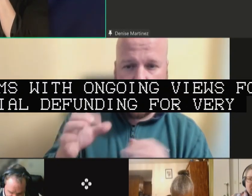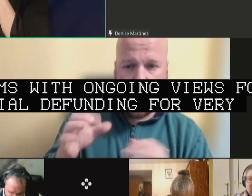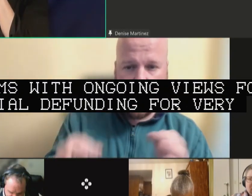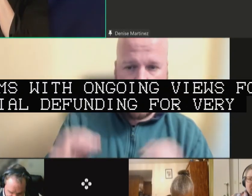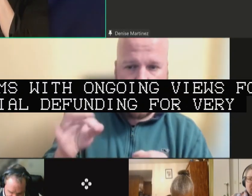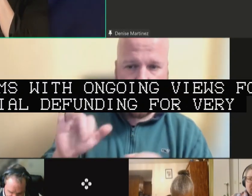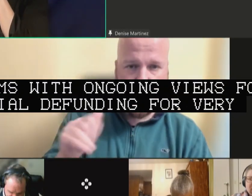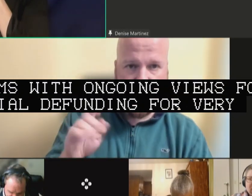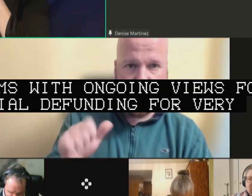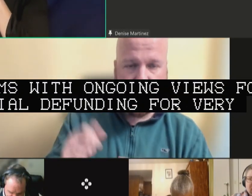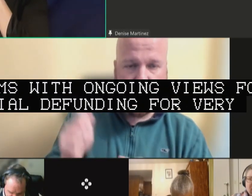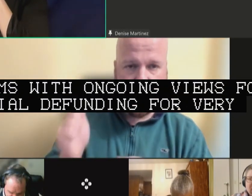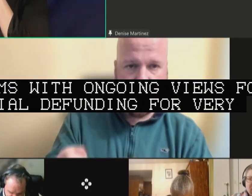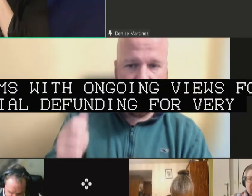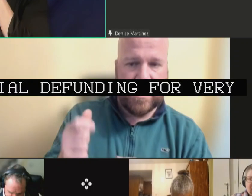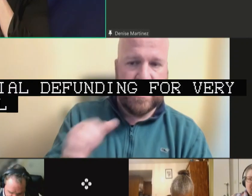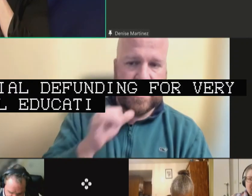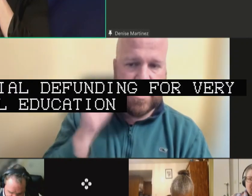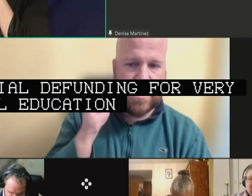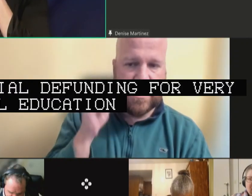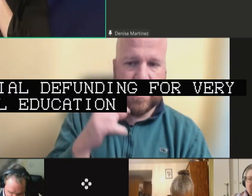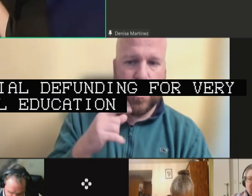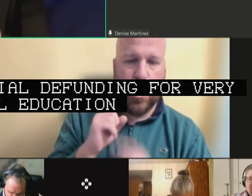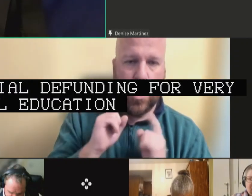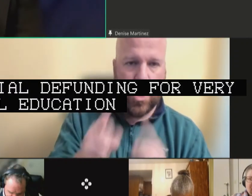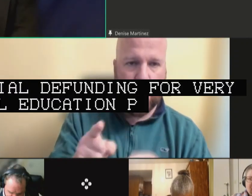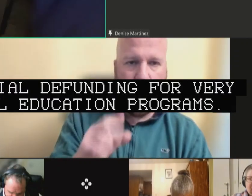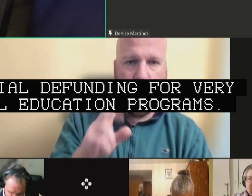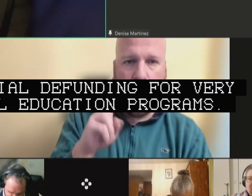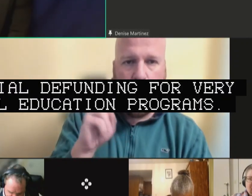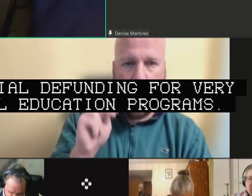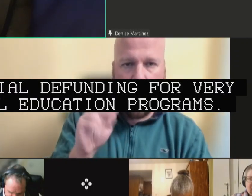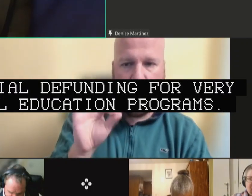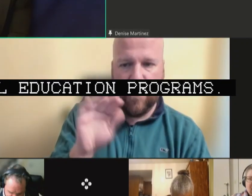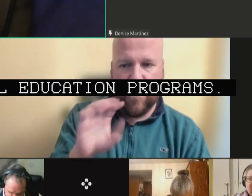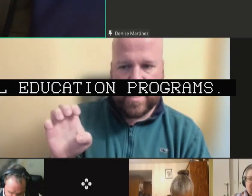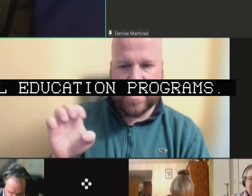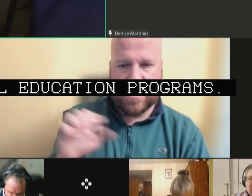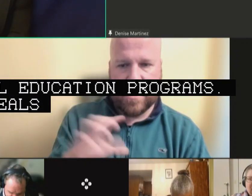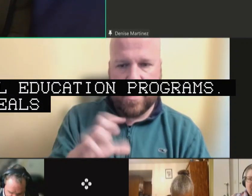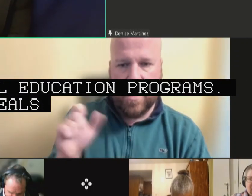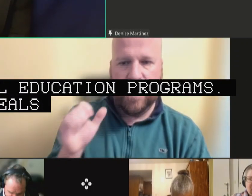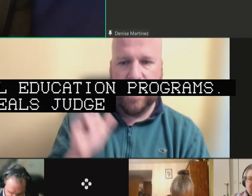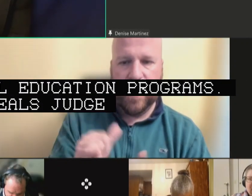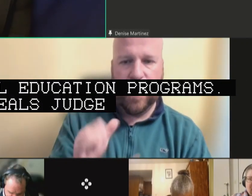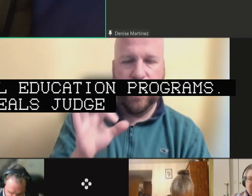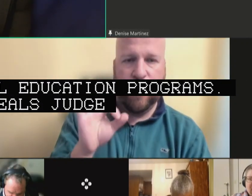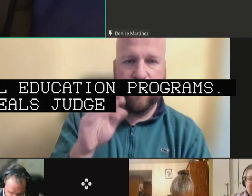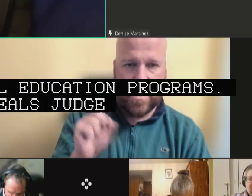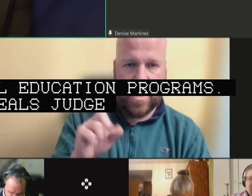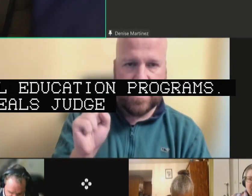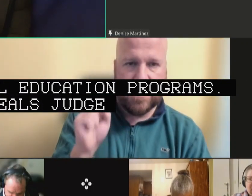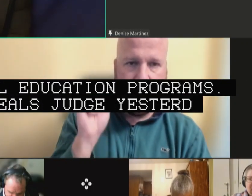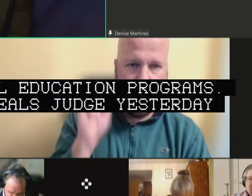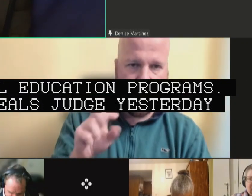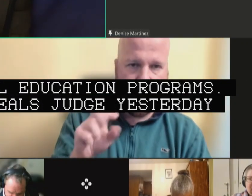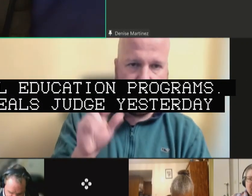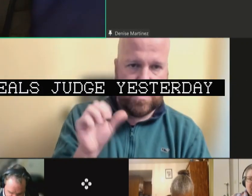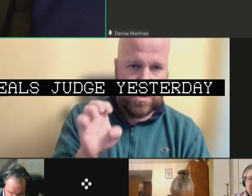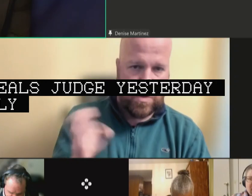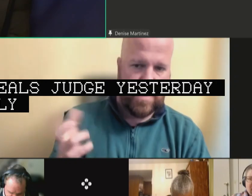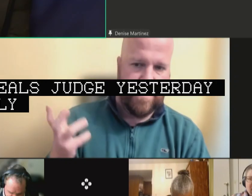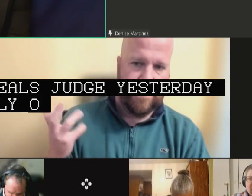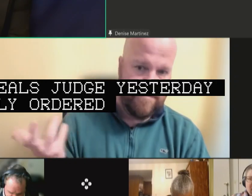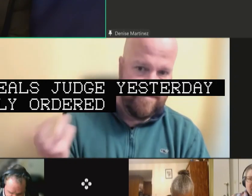And an appeals judge yesterday actually ordered an unfreeze and that